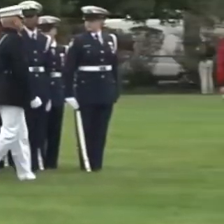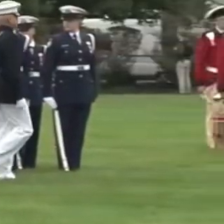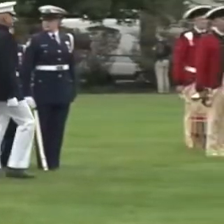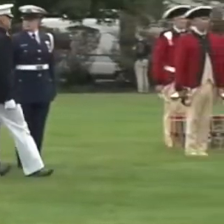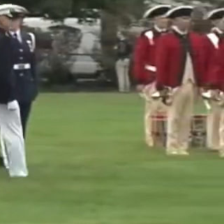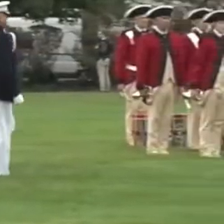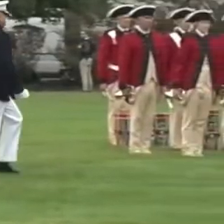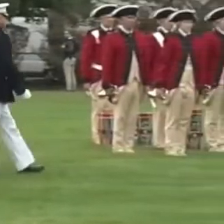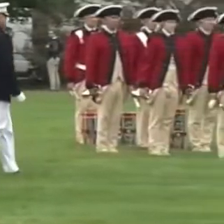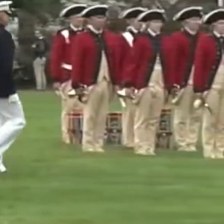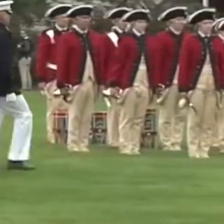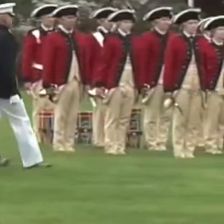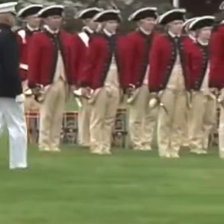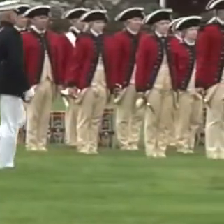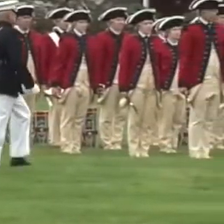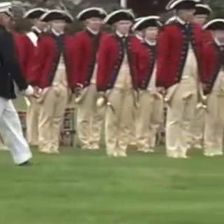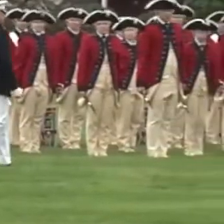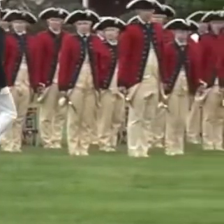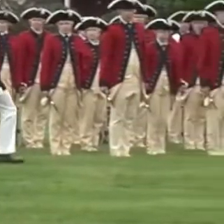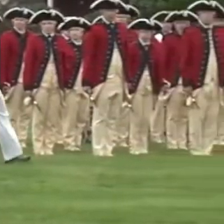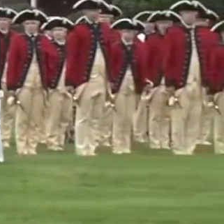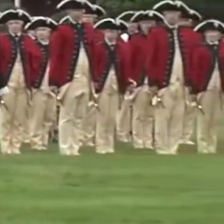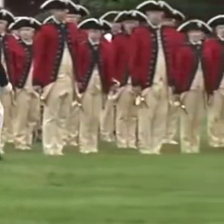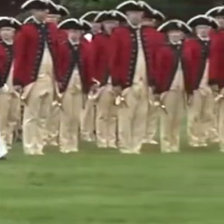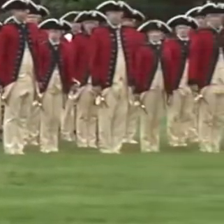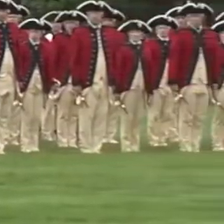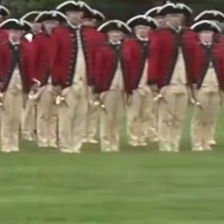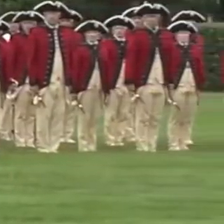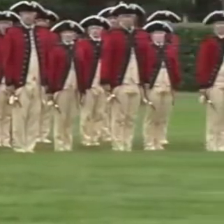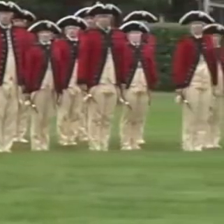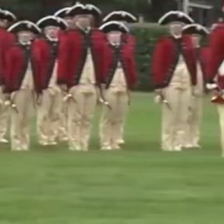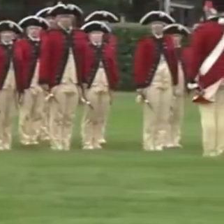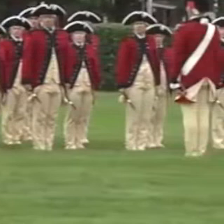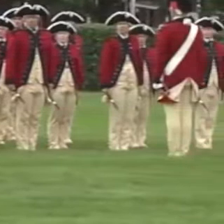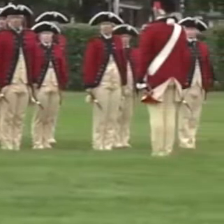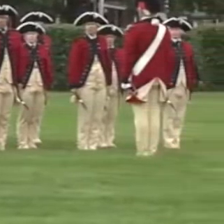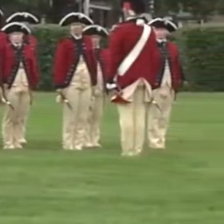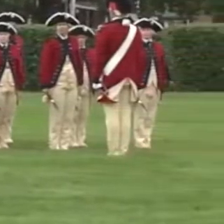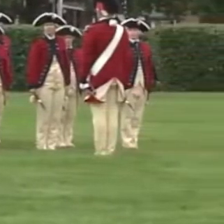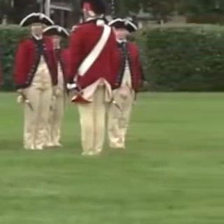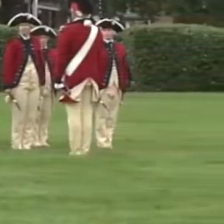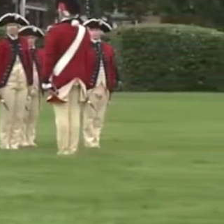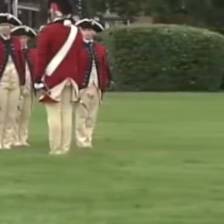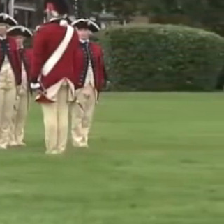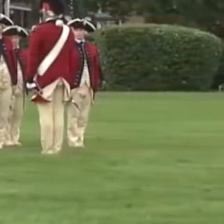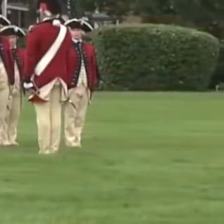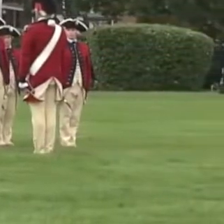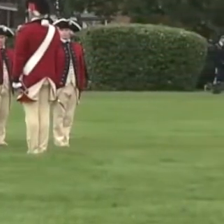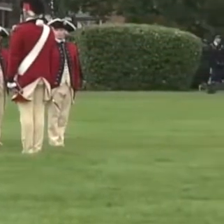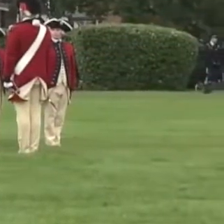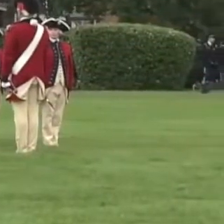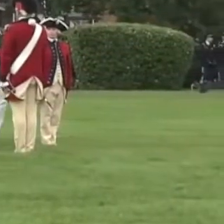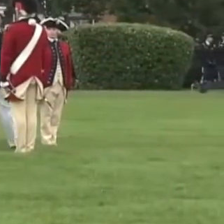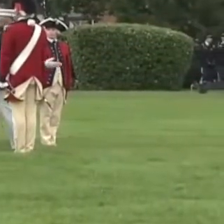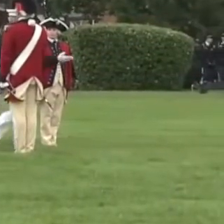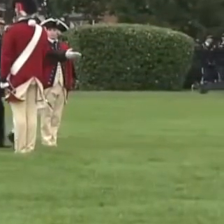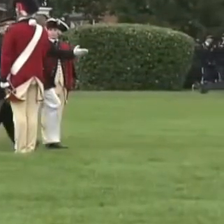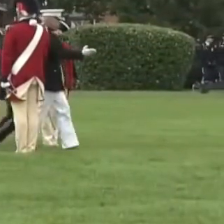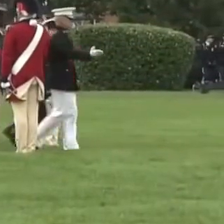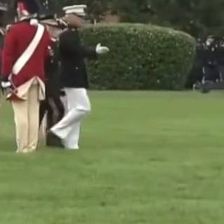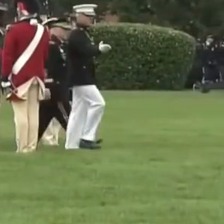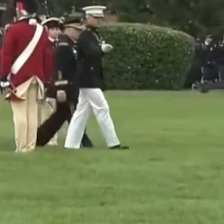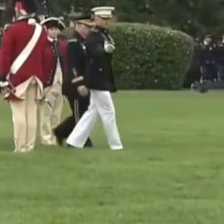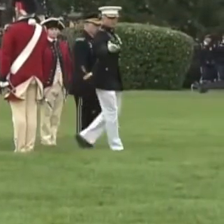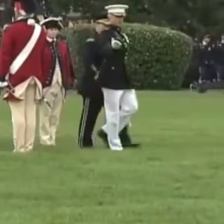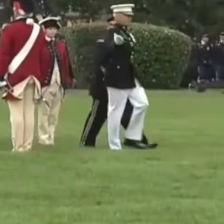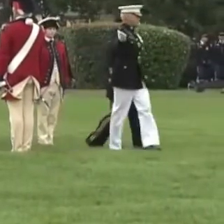Sergeant Matthew Cox. Next online are guardsmen from the Coast Guard Ceremonial Honor Guard, commanded by Lieutenant